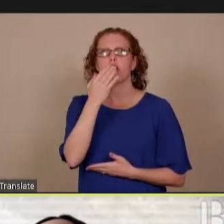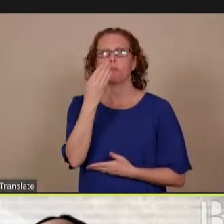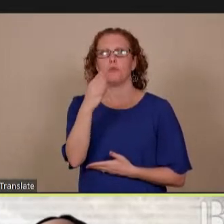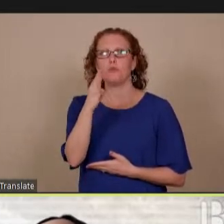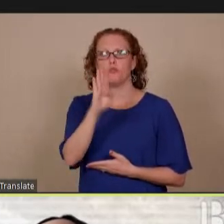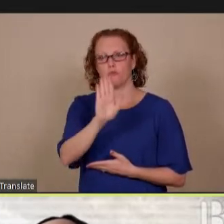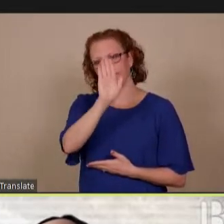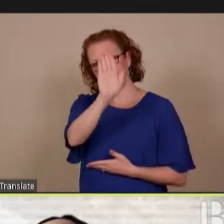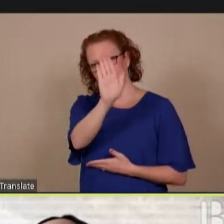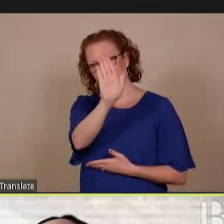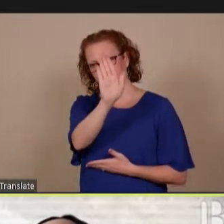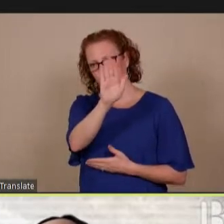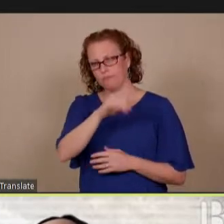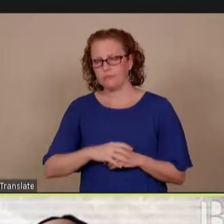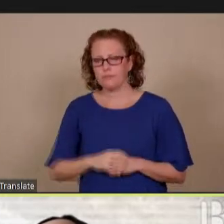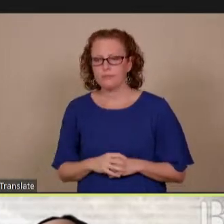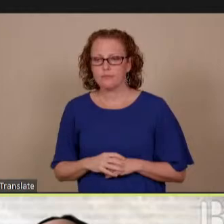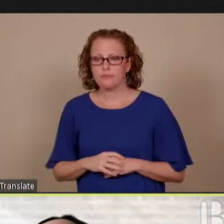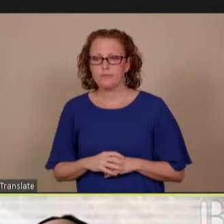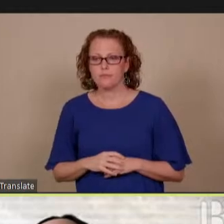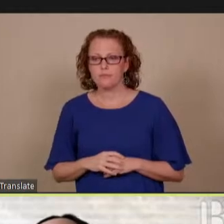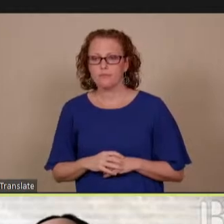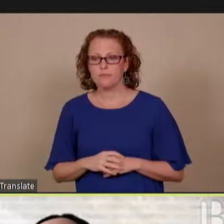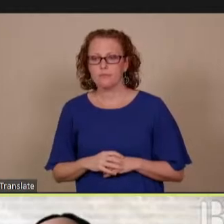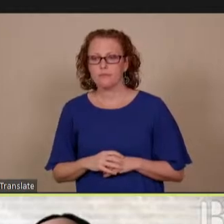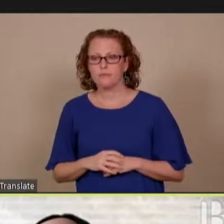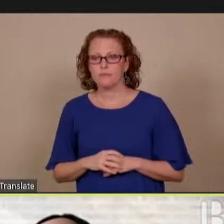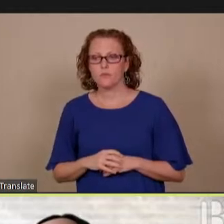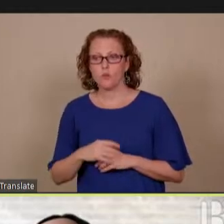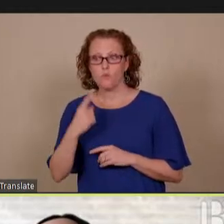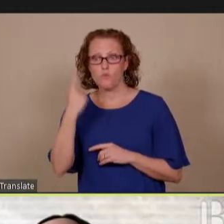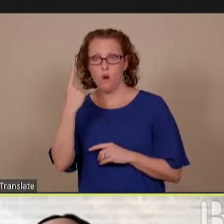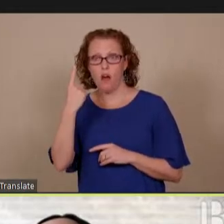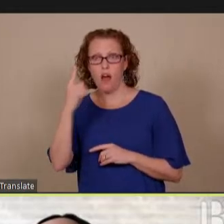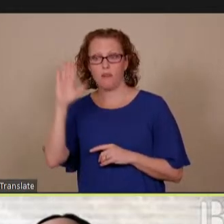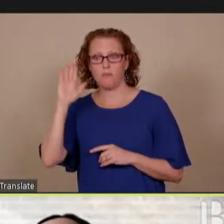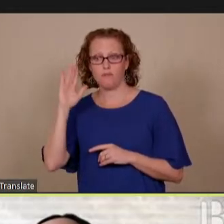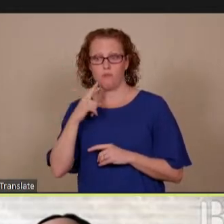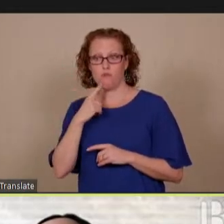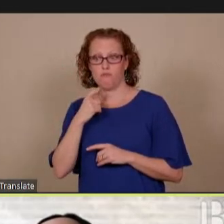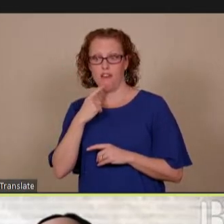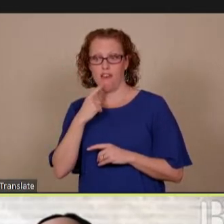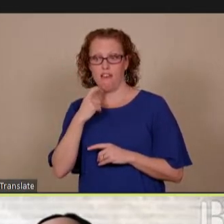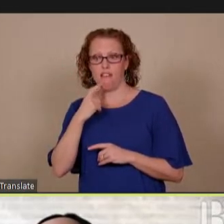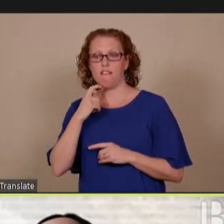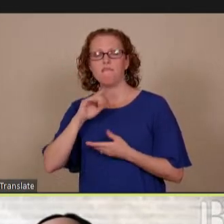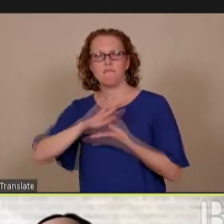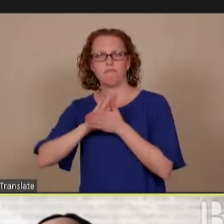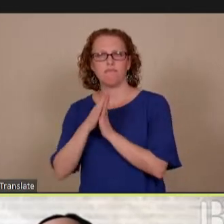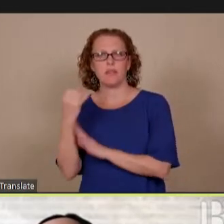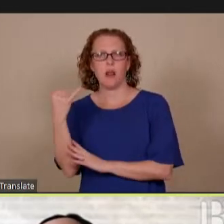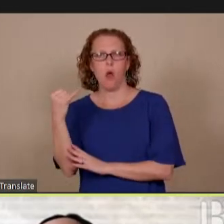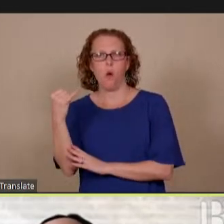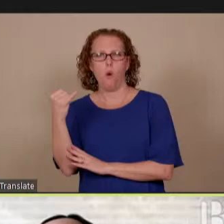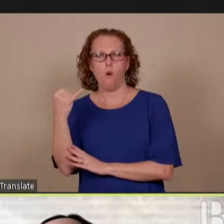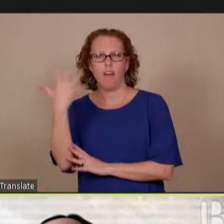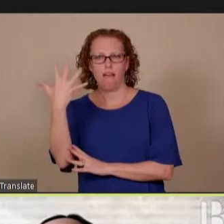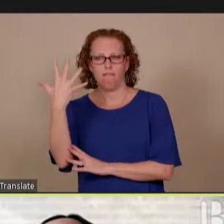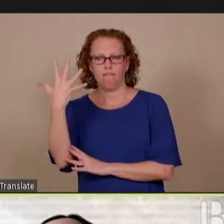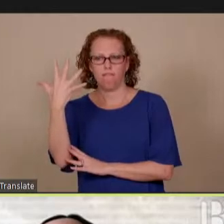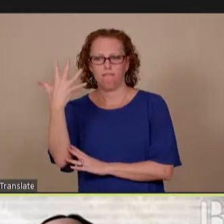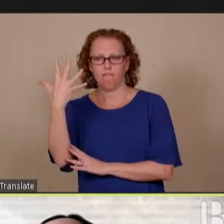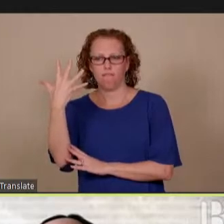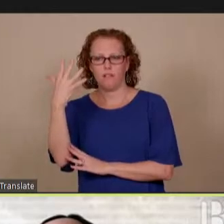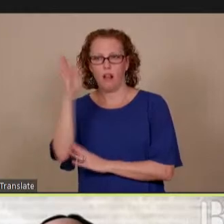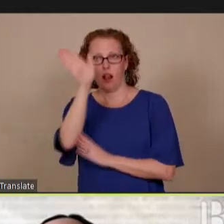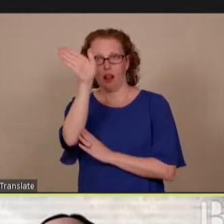northward. District 1, as I mentioned, has now become District 5. And it appears as if